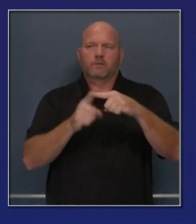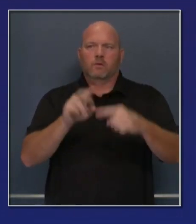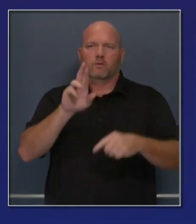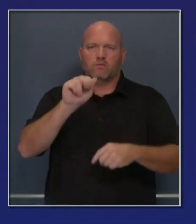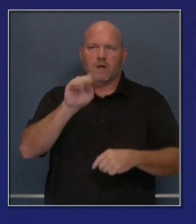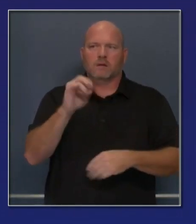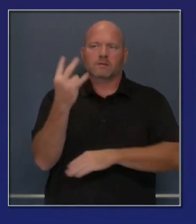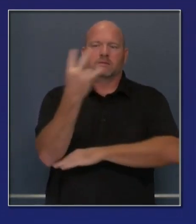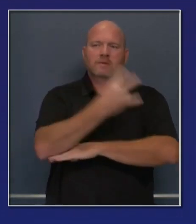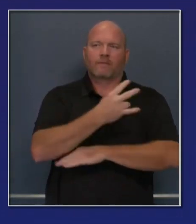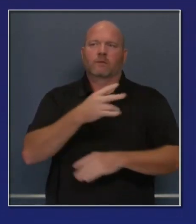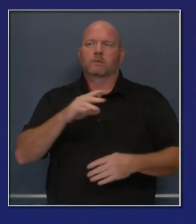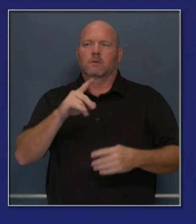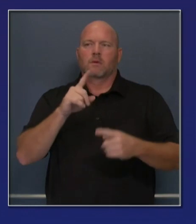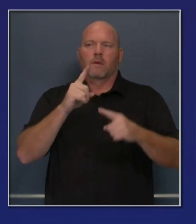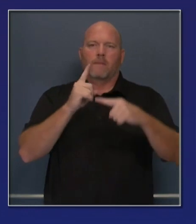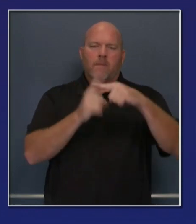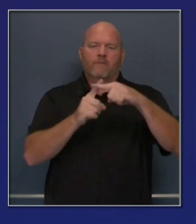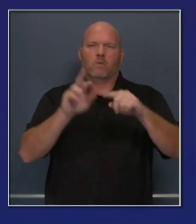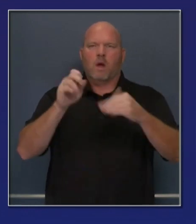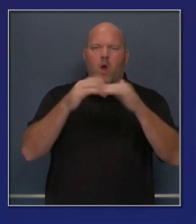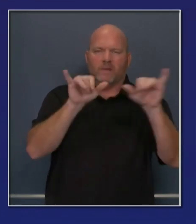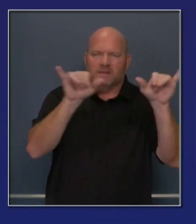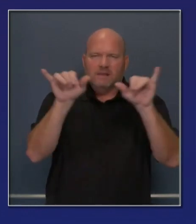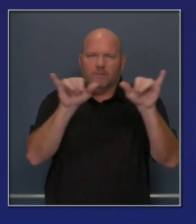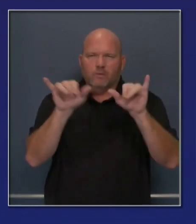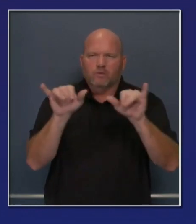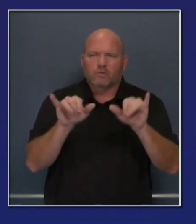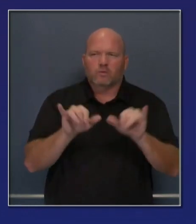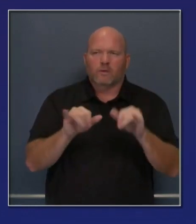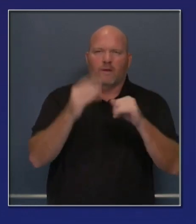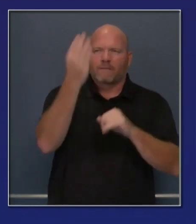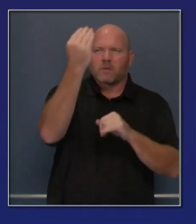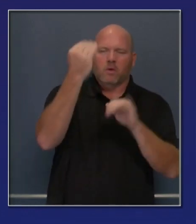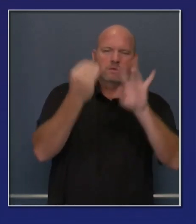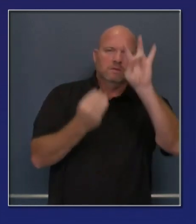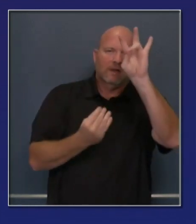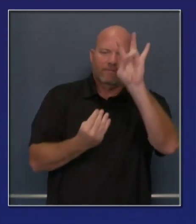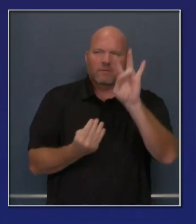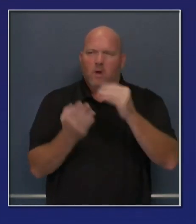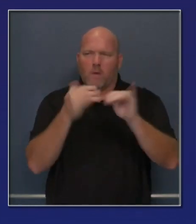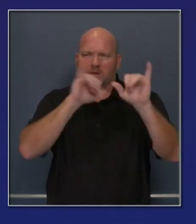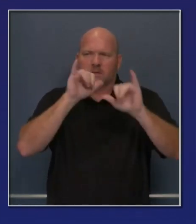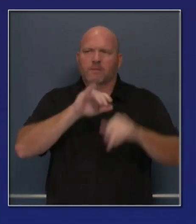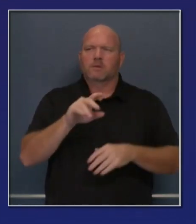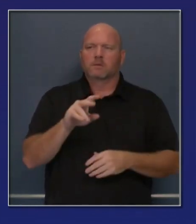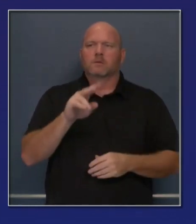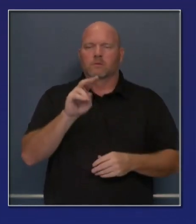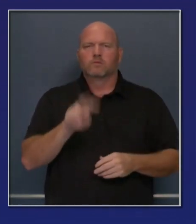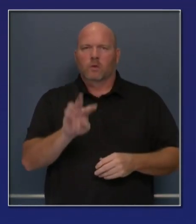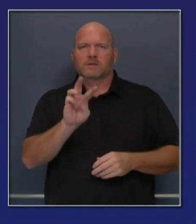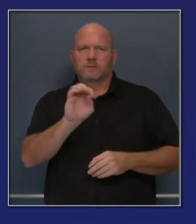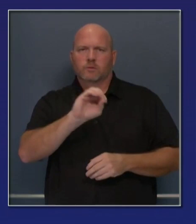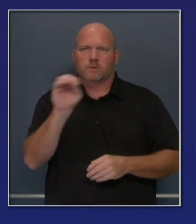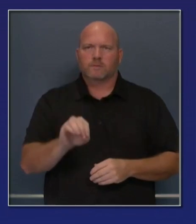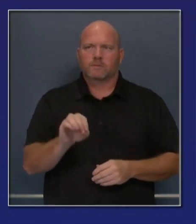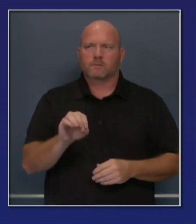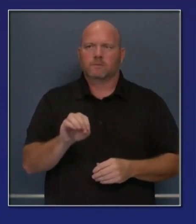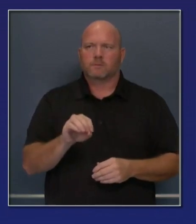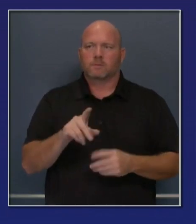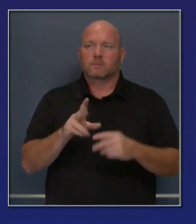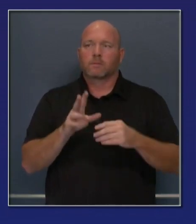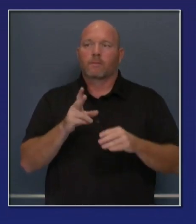is consistent with the 14-day positivity rate, 2.6% here in our state. Hospitalizations have